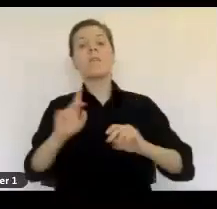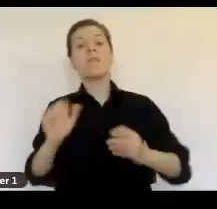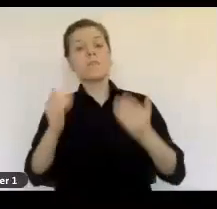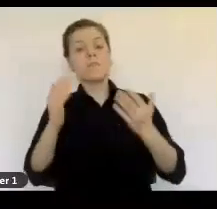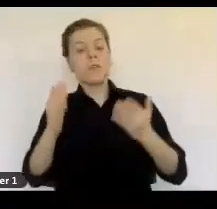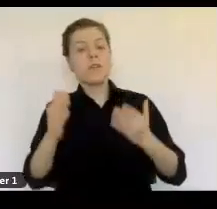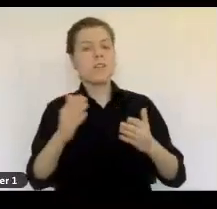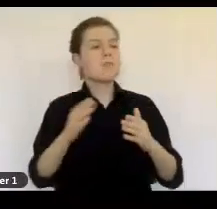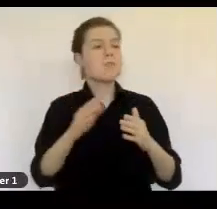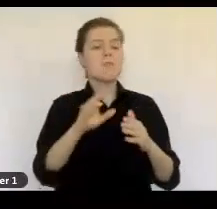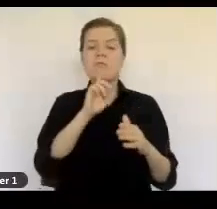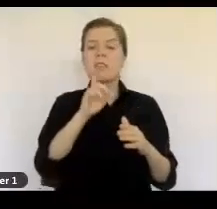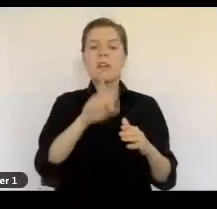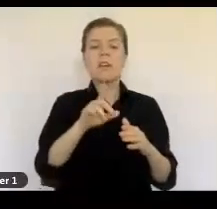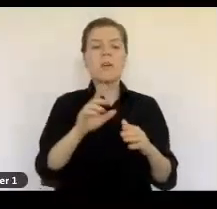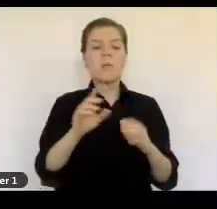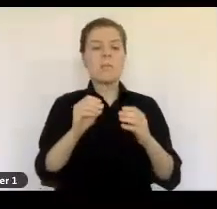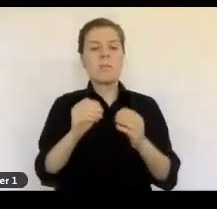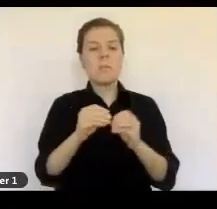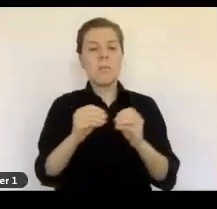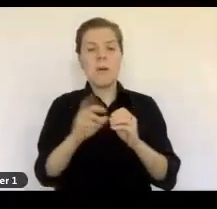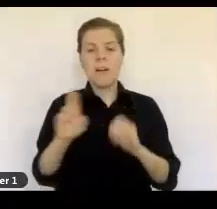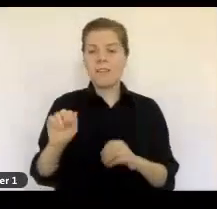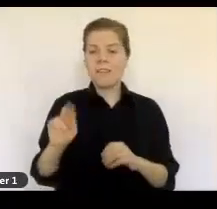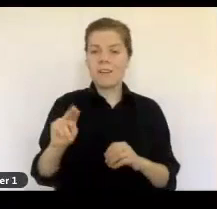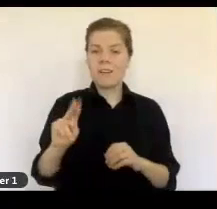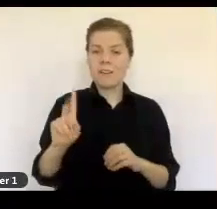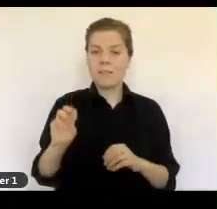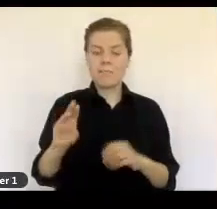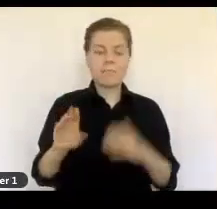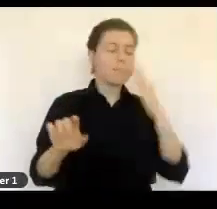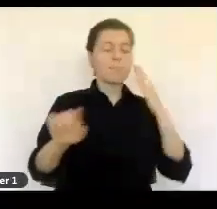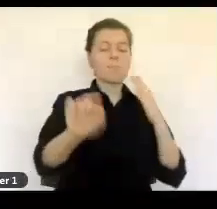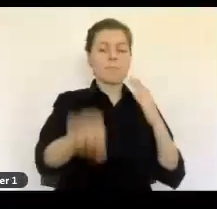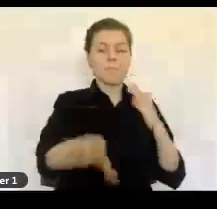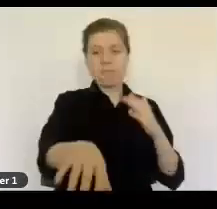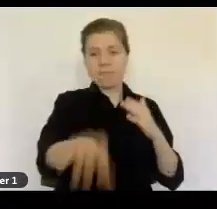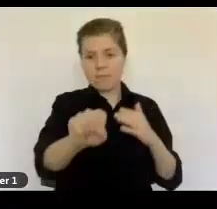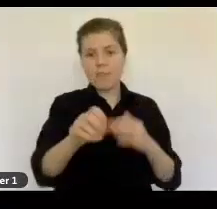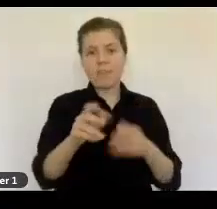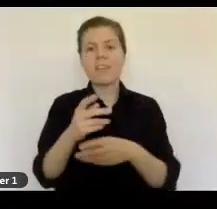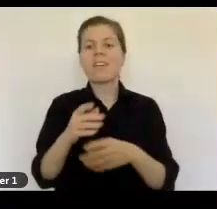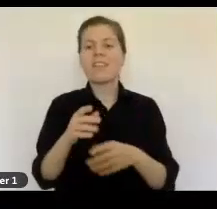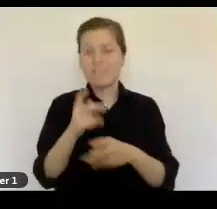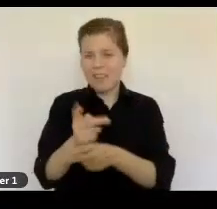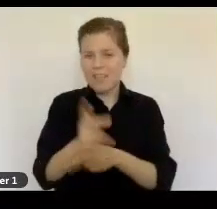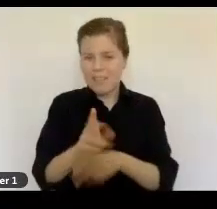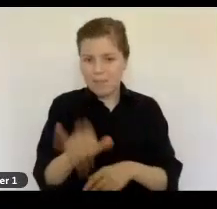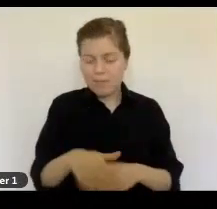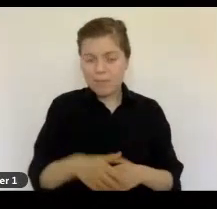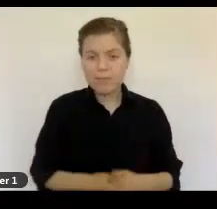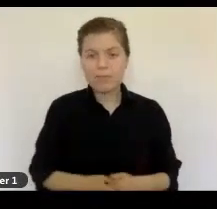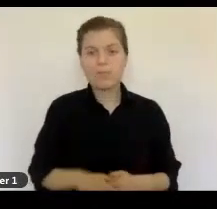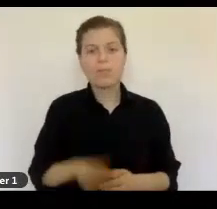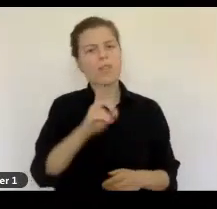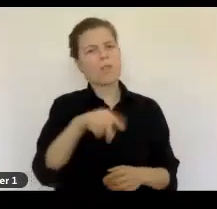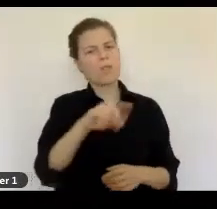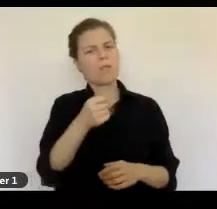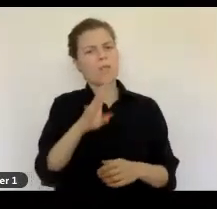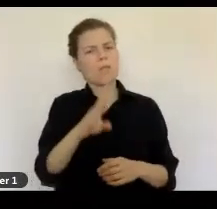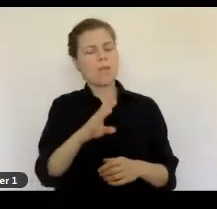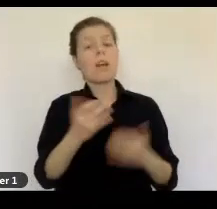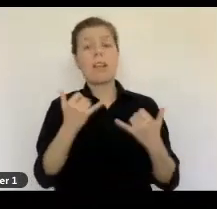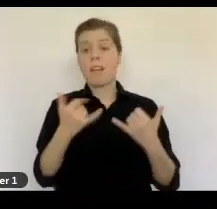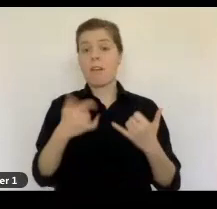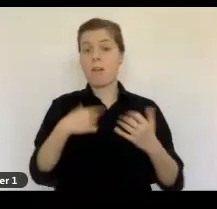Some would have us focus on marginalized populations. Some would call for random choices in certain circumstances. I just want to raise